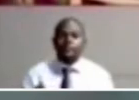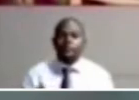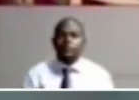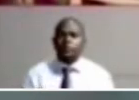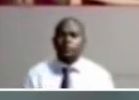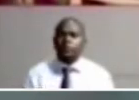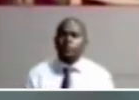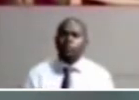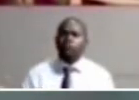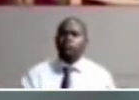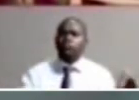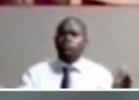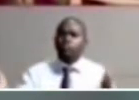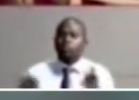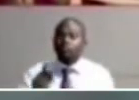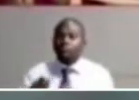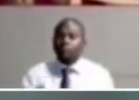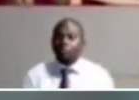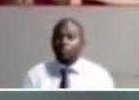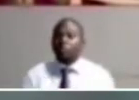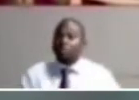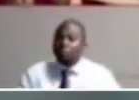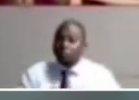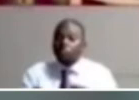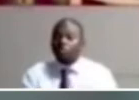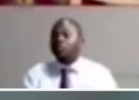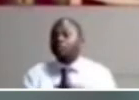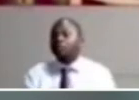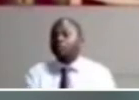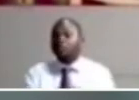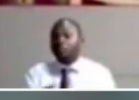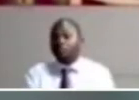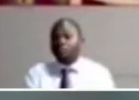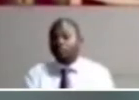gather people who can then get infected in the process.